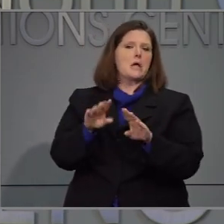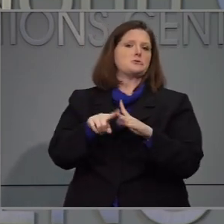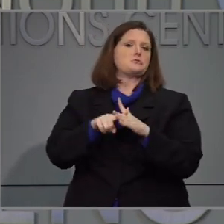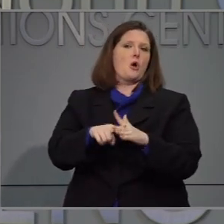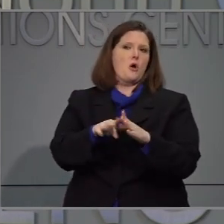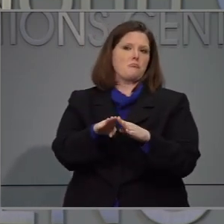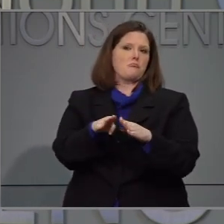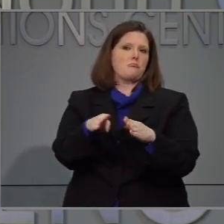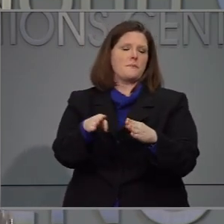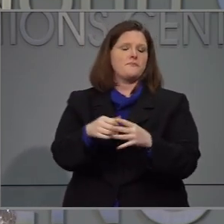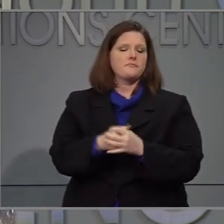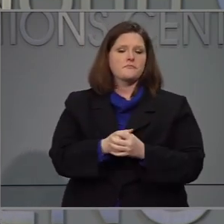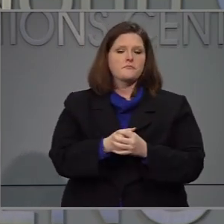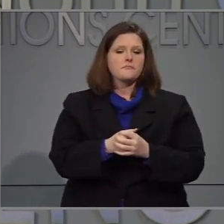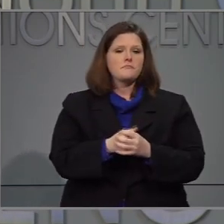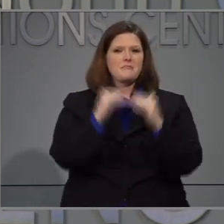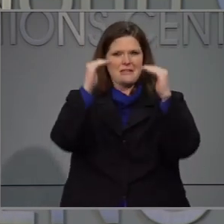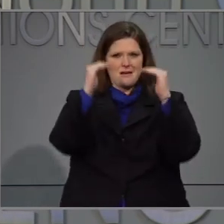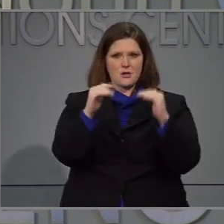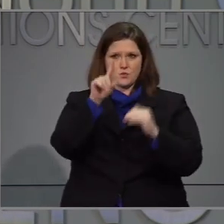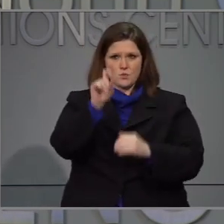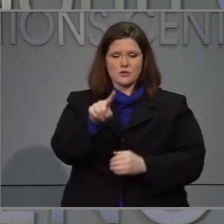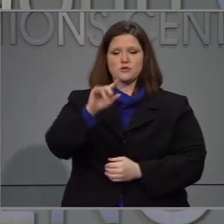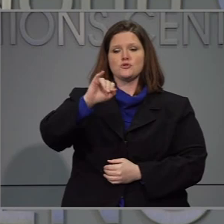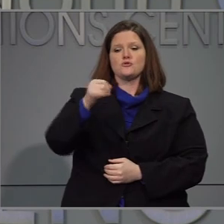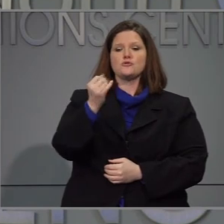Jonathan Alexander, News and Observer.